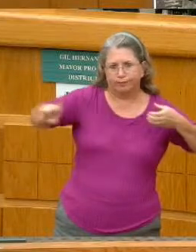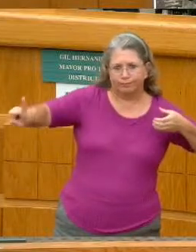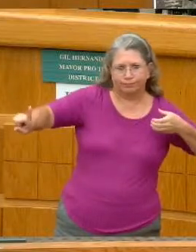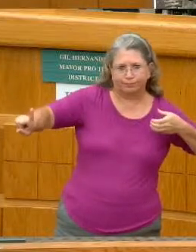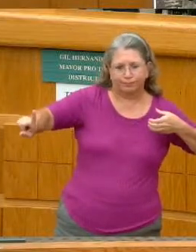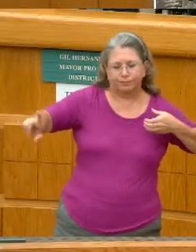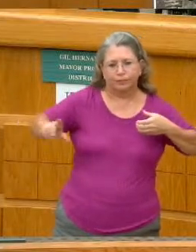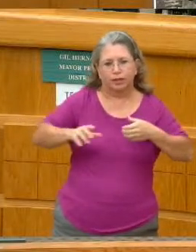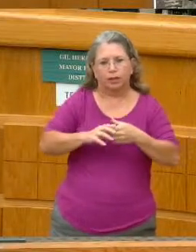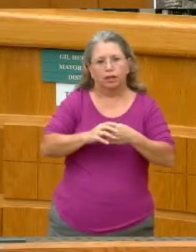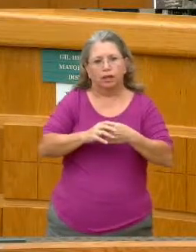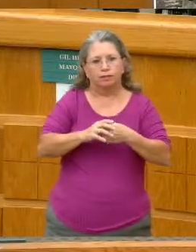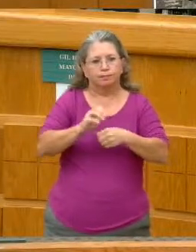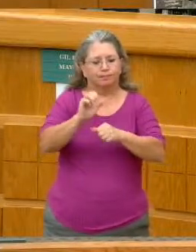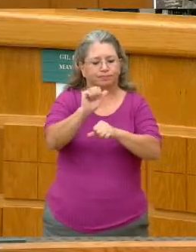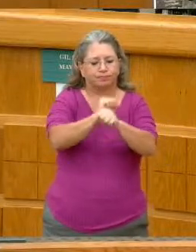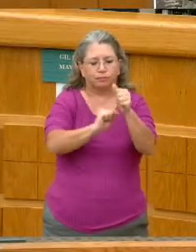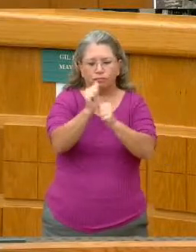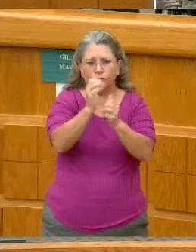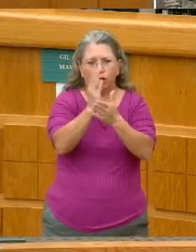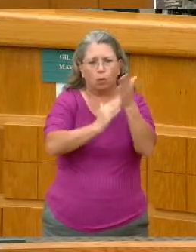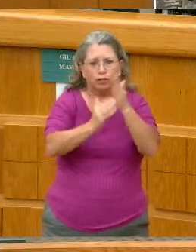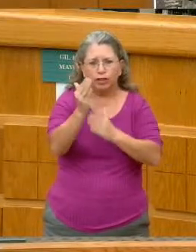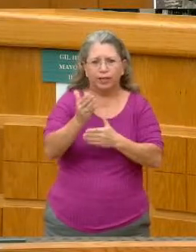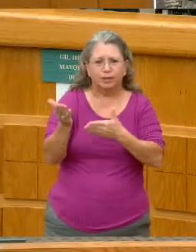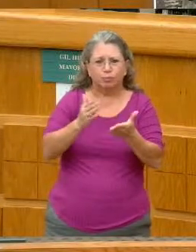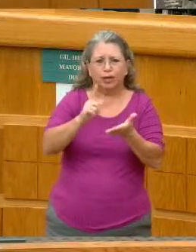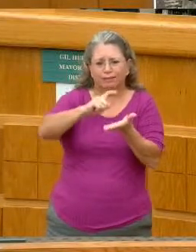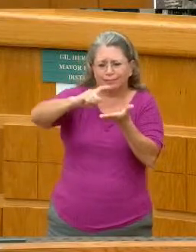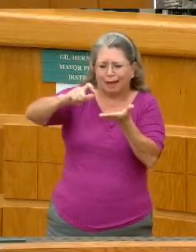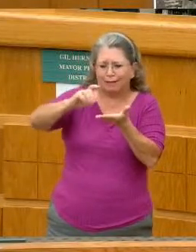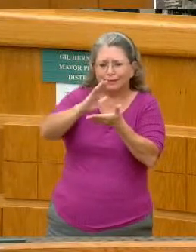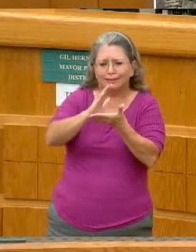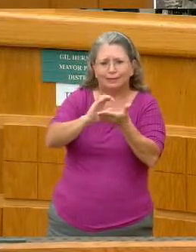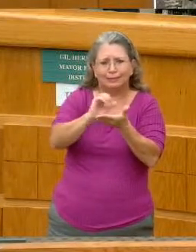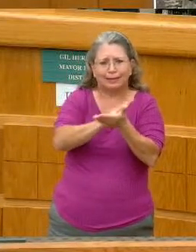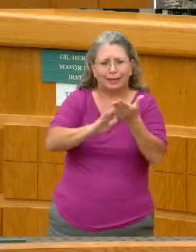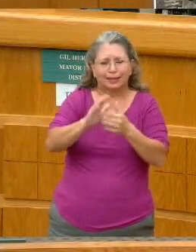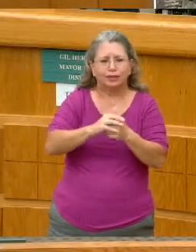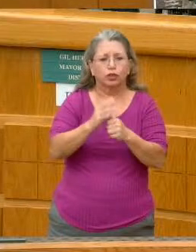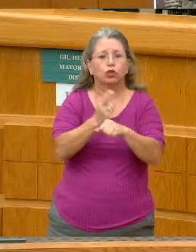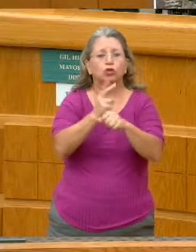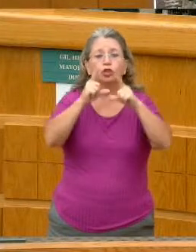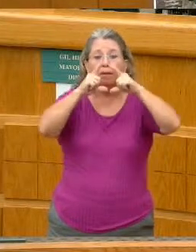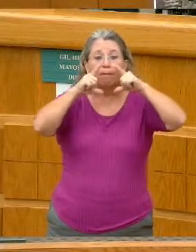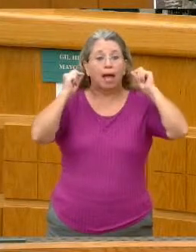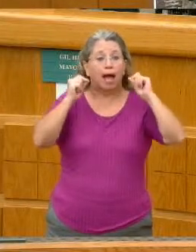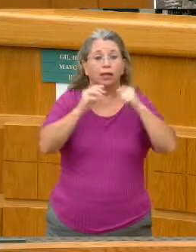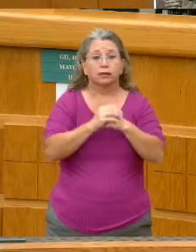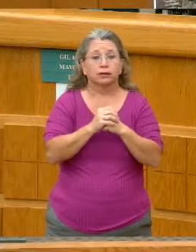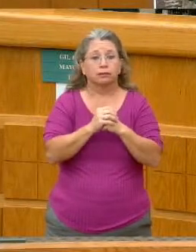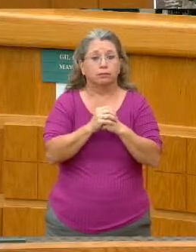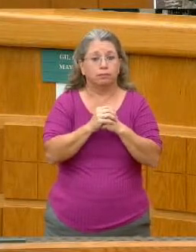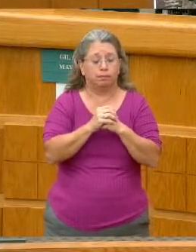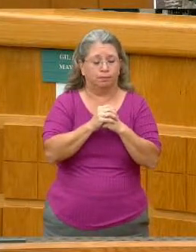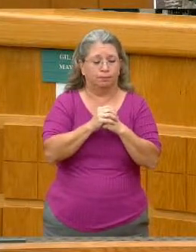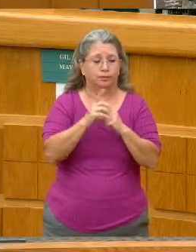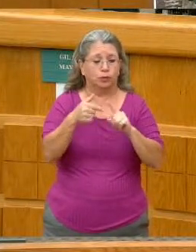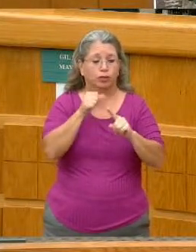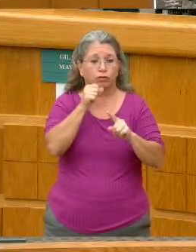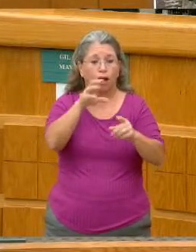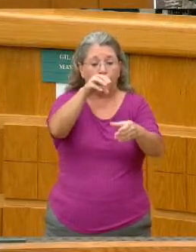your hands, bring sanitizer, wear your mask when you can't social distance and you're not swimming or in the